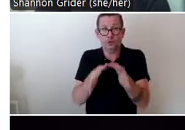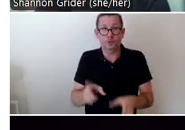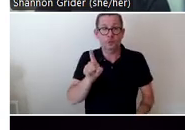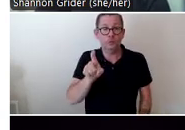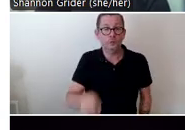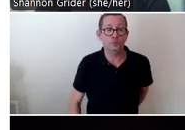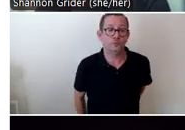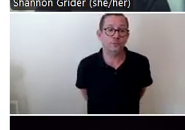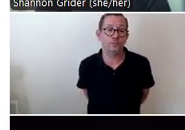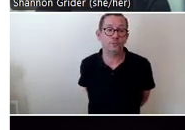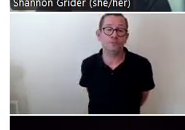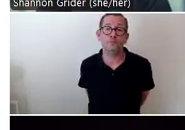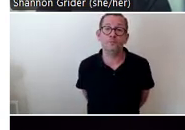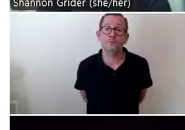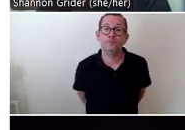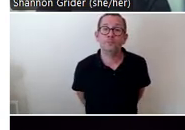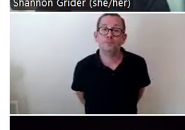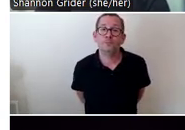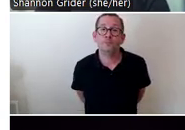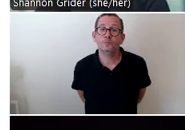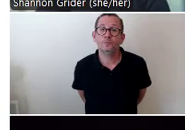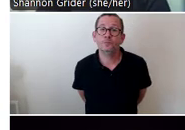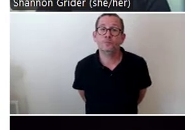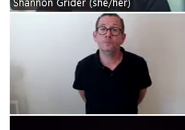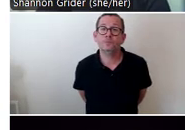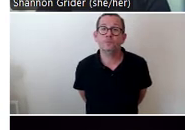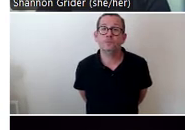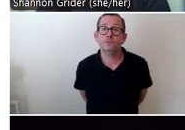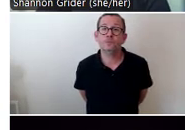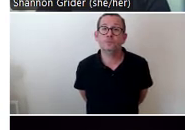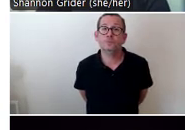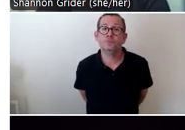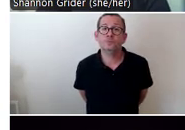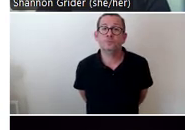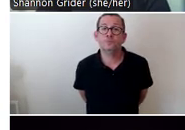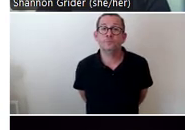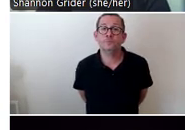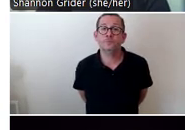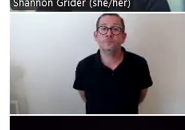or signature process can be done without an interpreter. True or false?